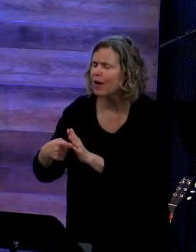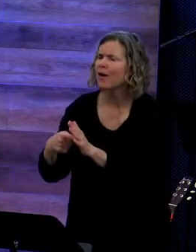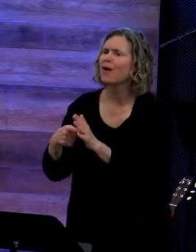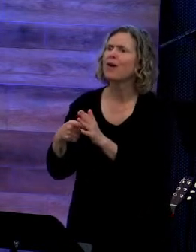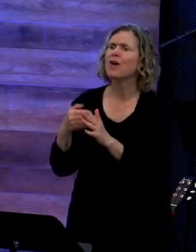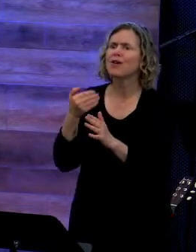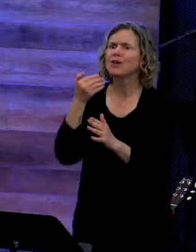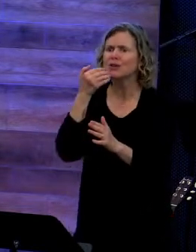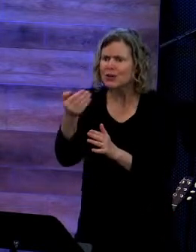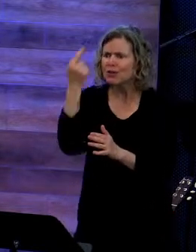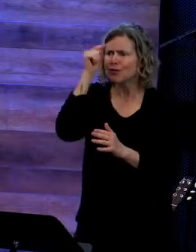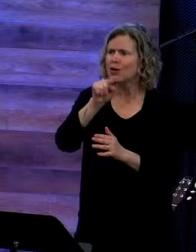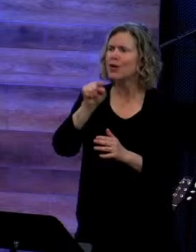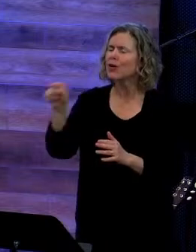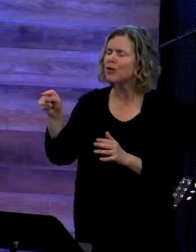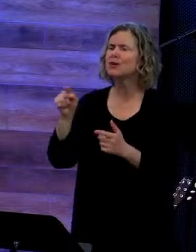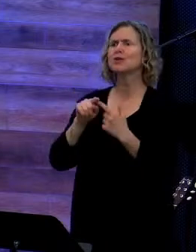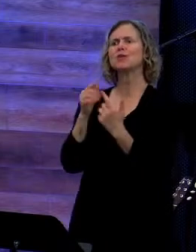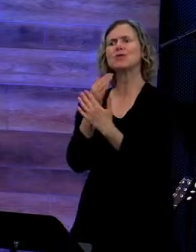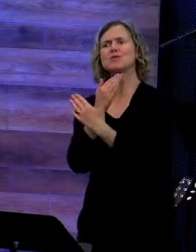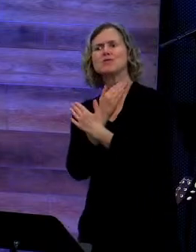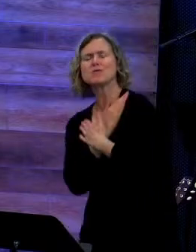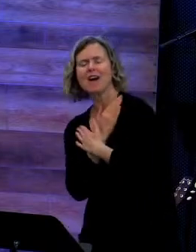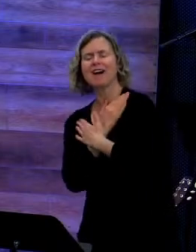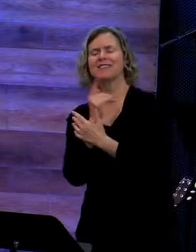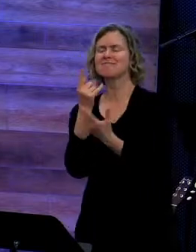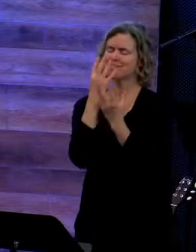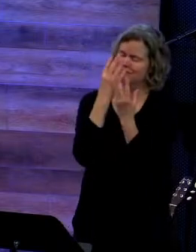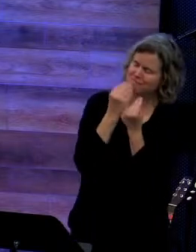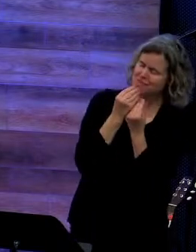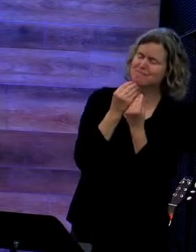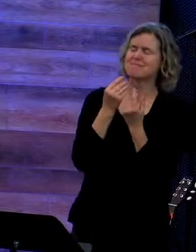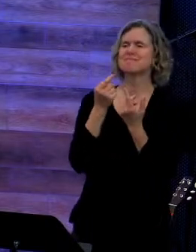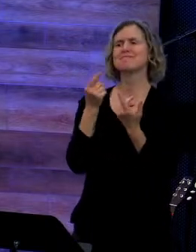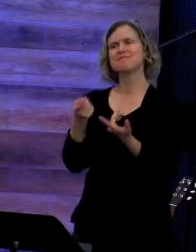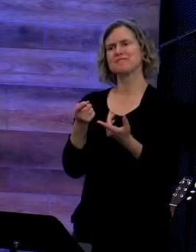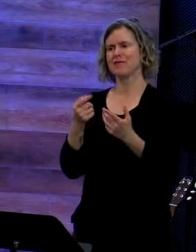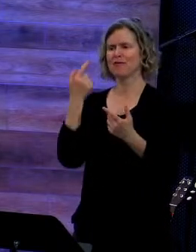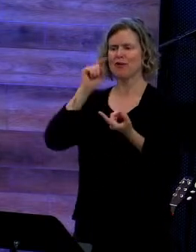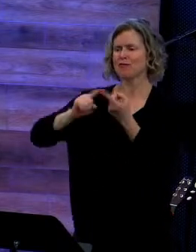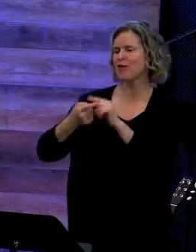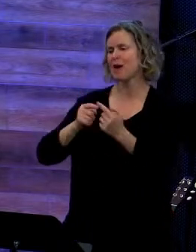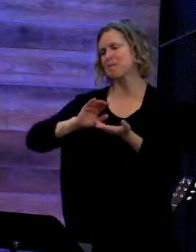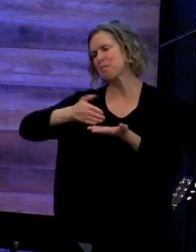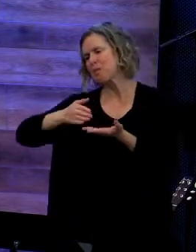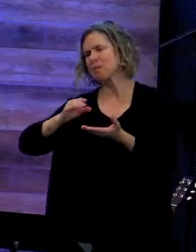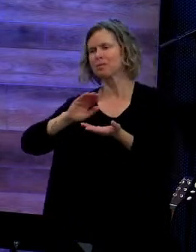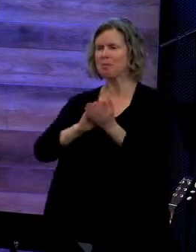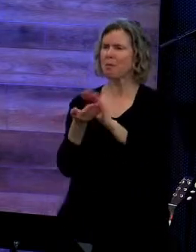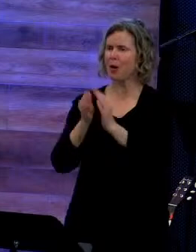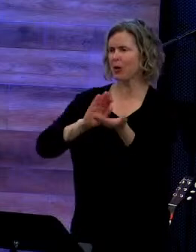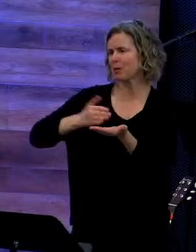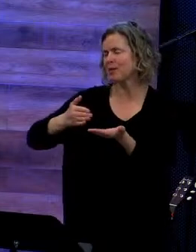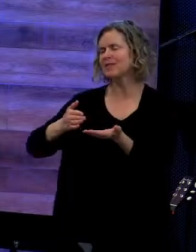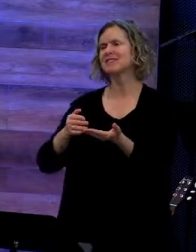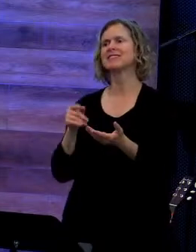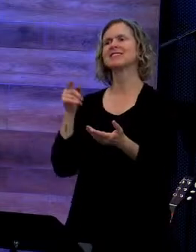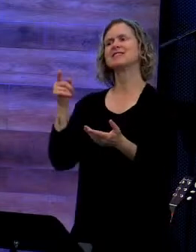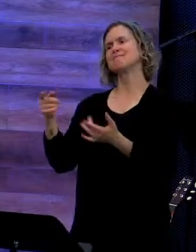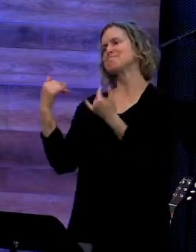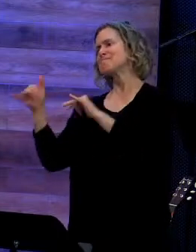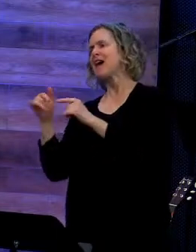grill burgers for your friends, where you can go and play at Park Point, where you can walk around the forest at